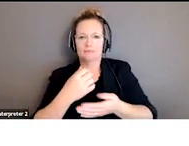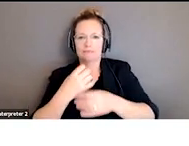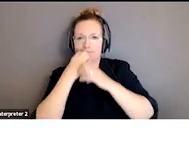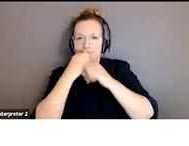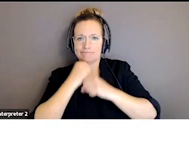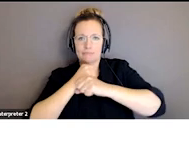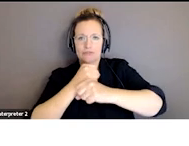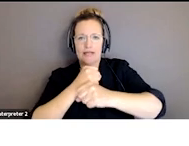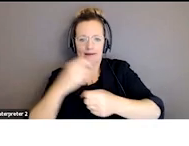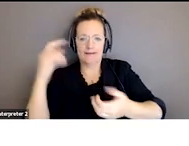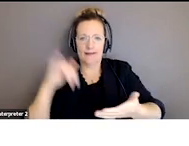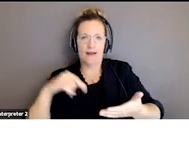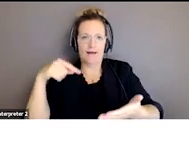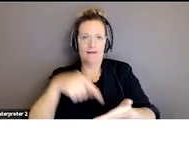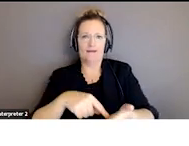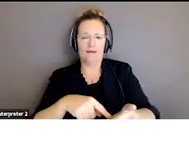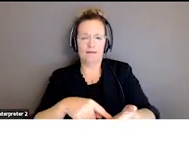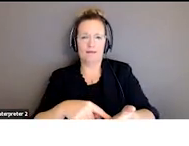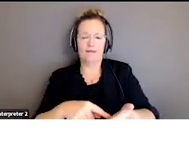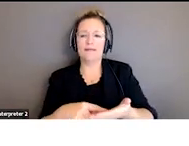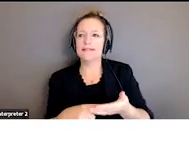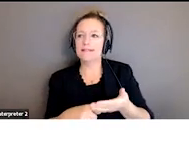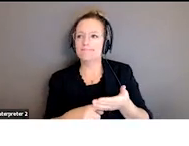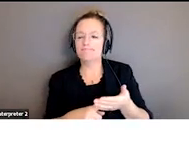copyrighted. It won't